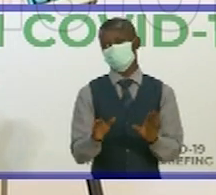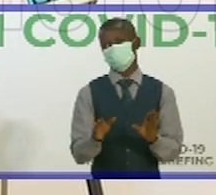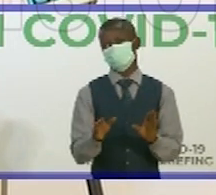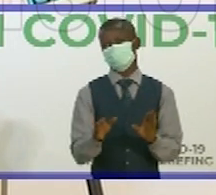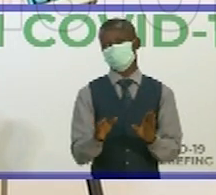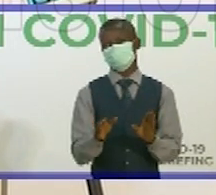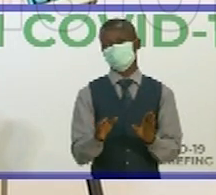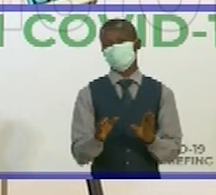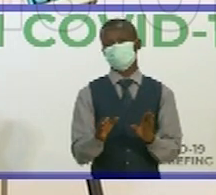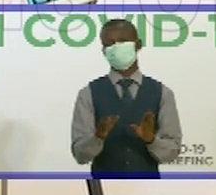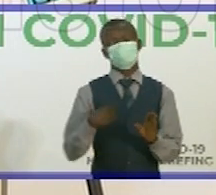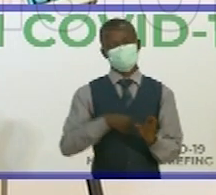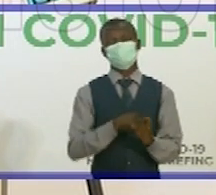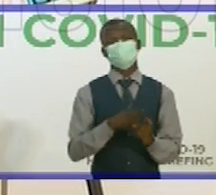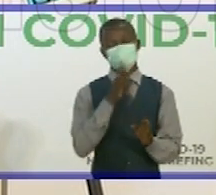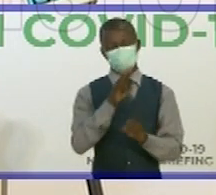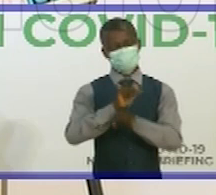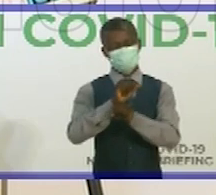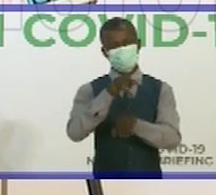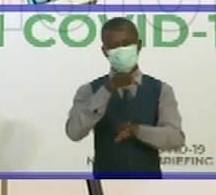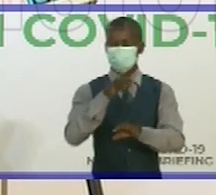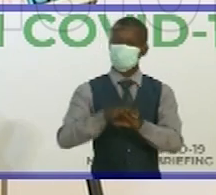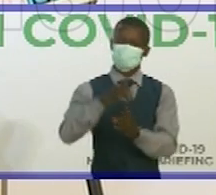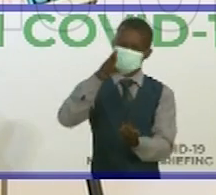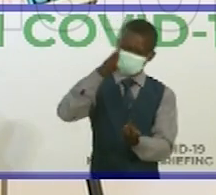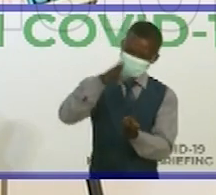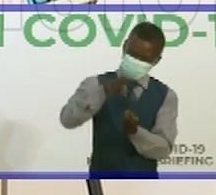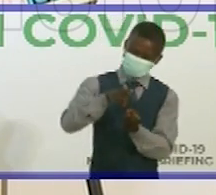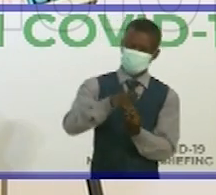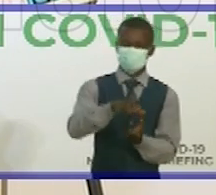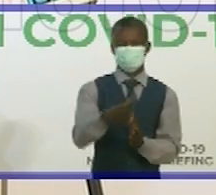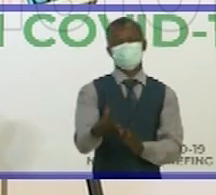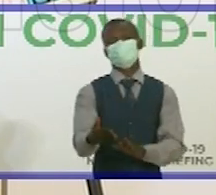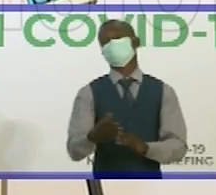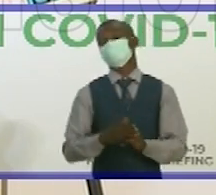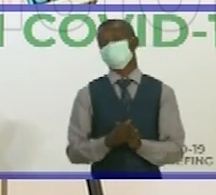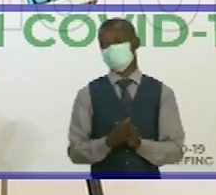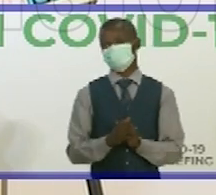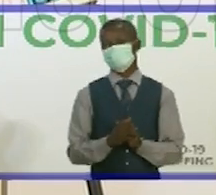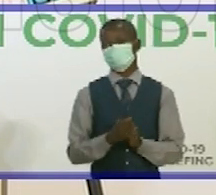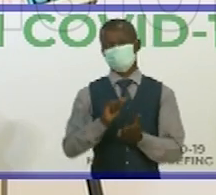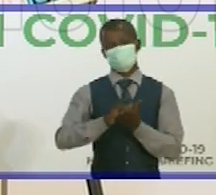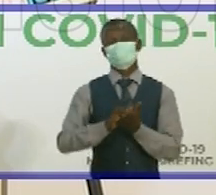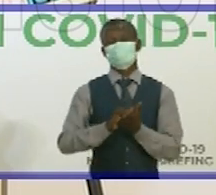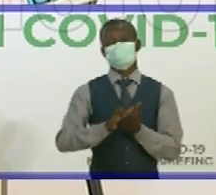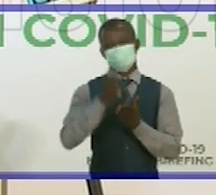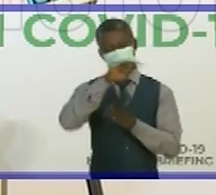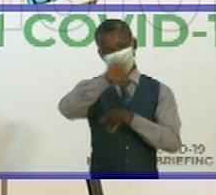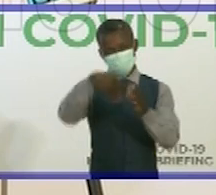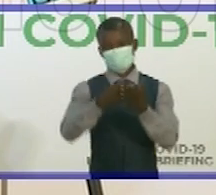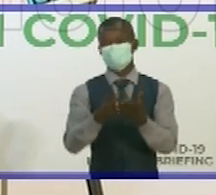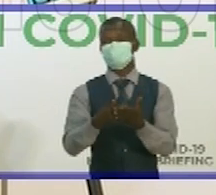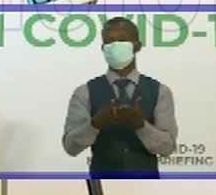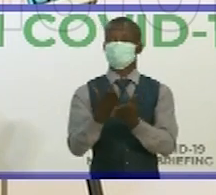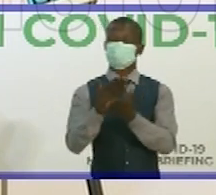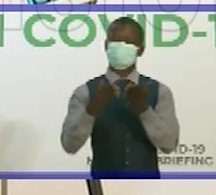reducing fatalities. And we can only do that with cooperation of all citizens. And part of it is that